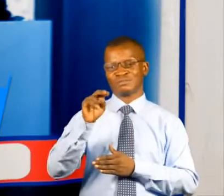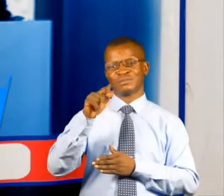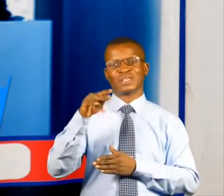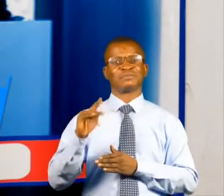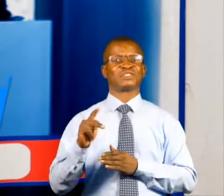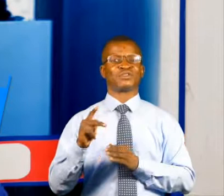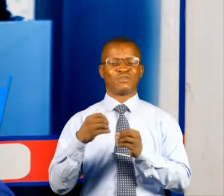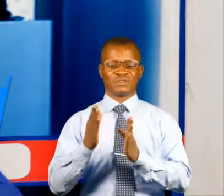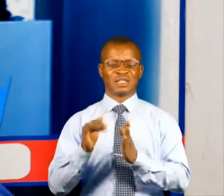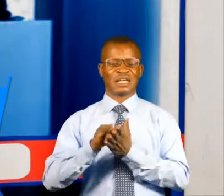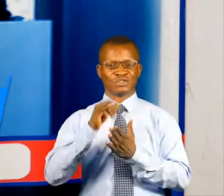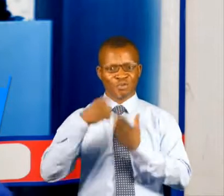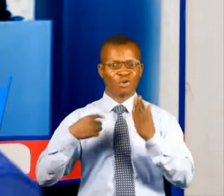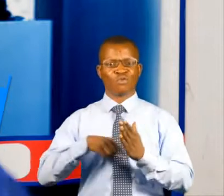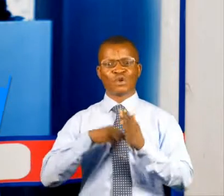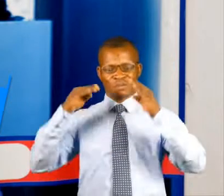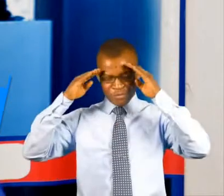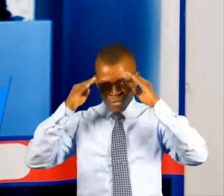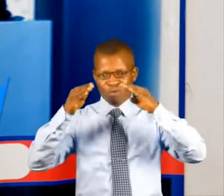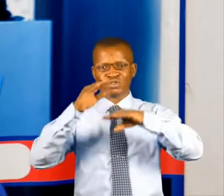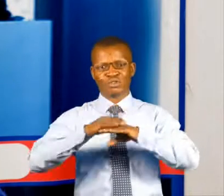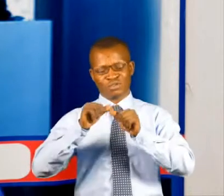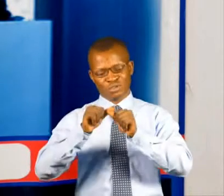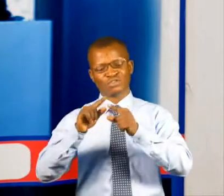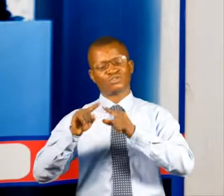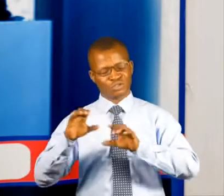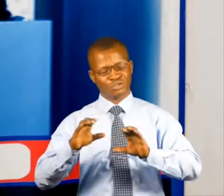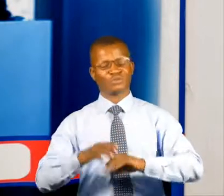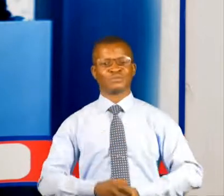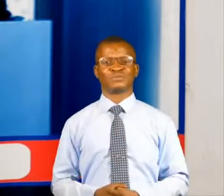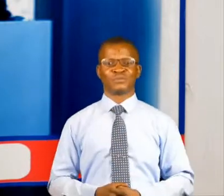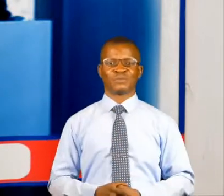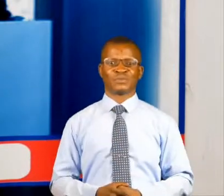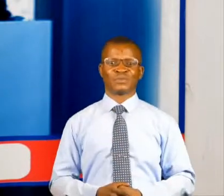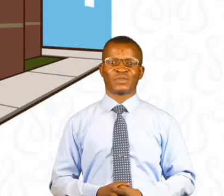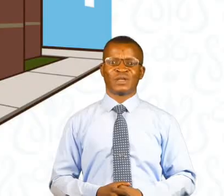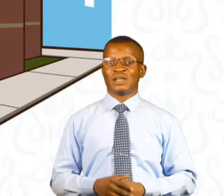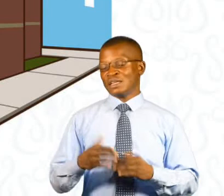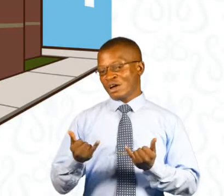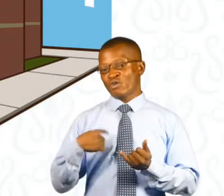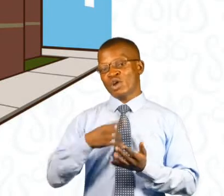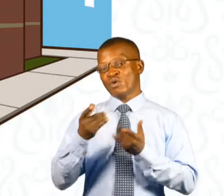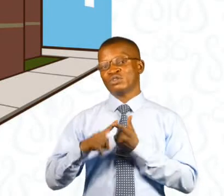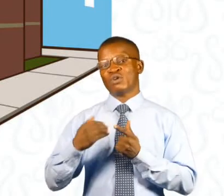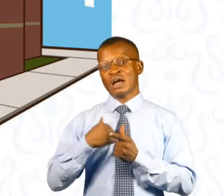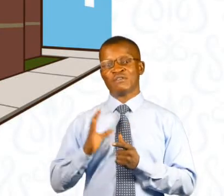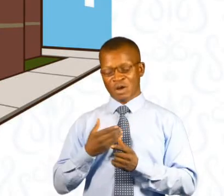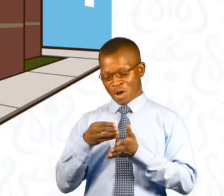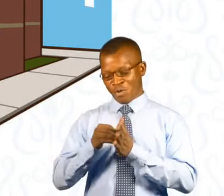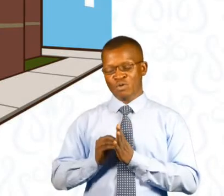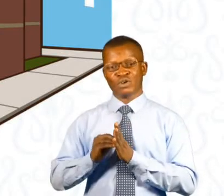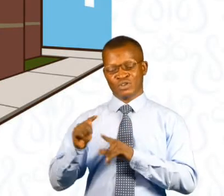an active officer. And that is what training department hopes to realize and hopes to make sure that we continue to do. We like to have our own